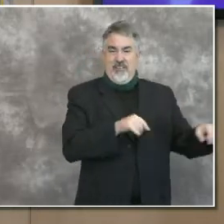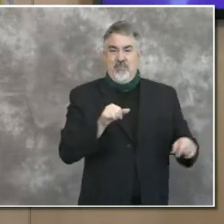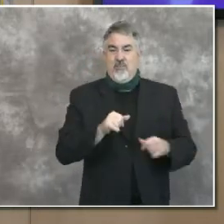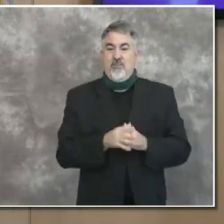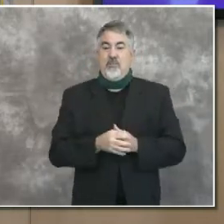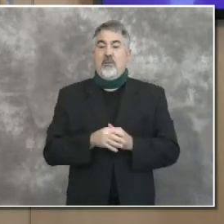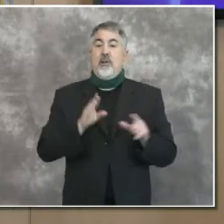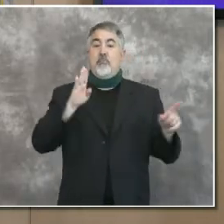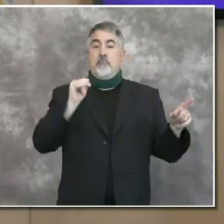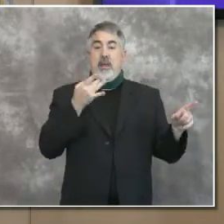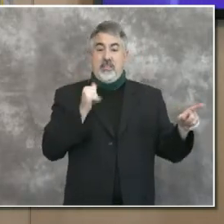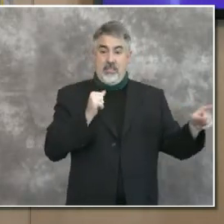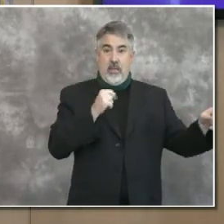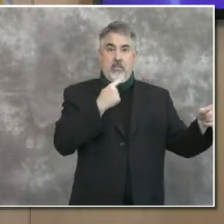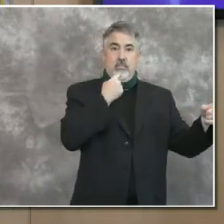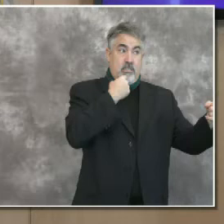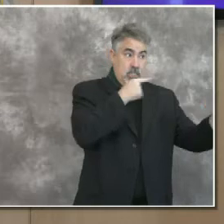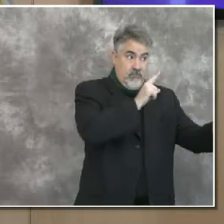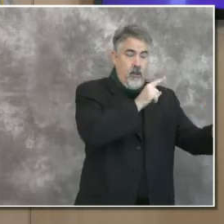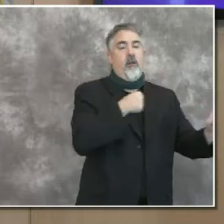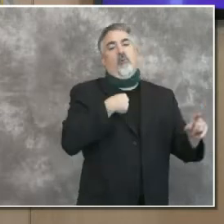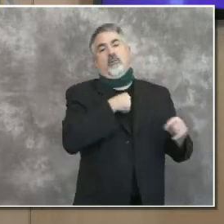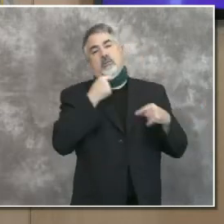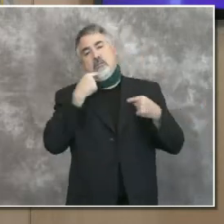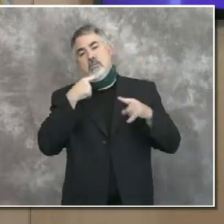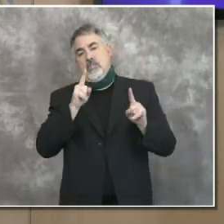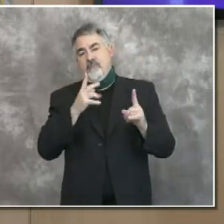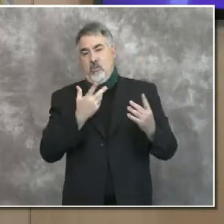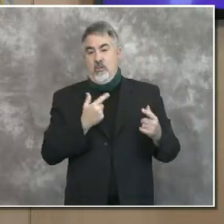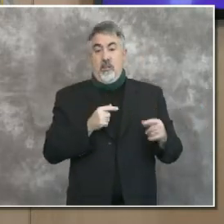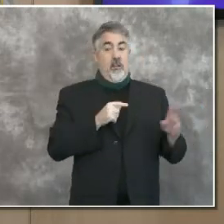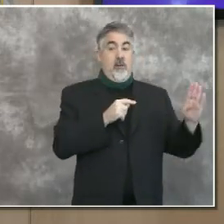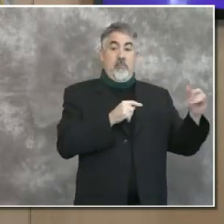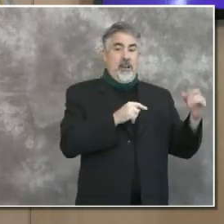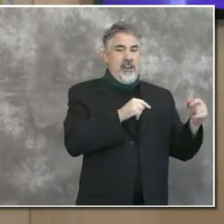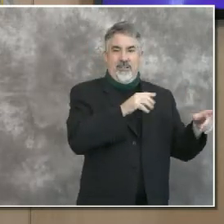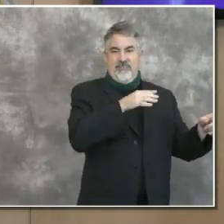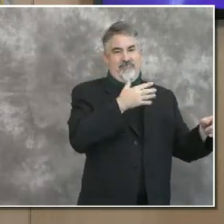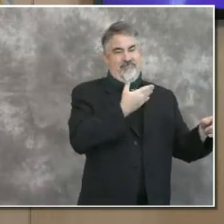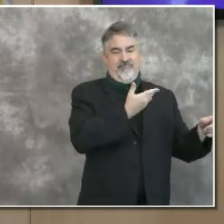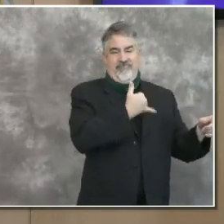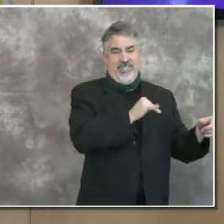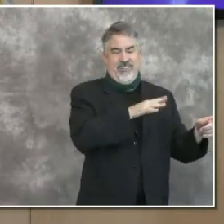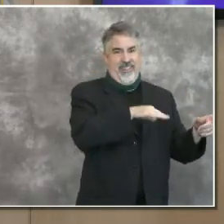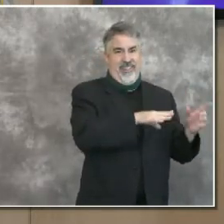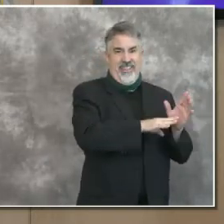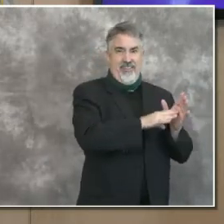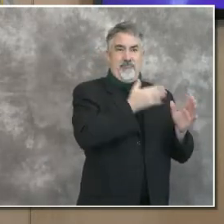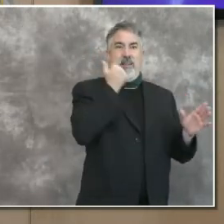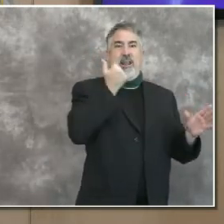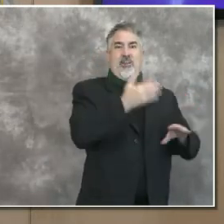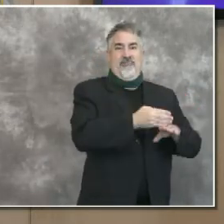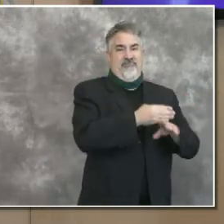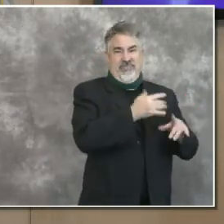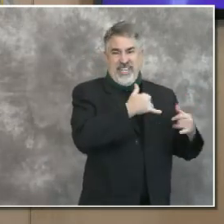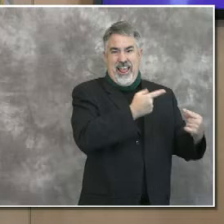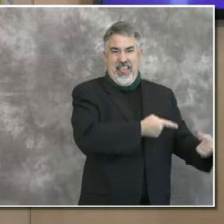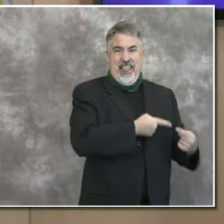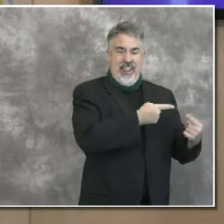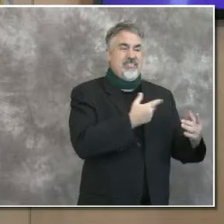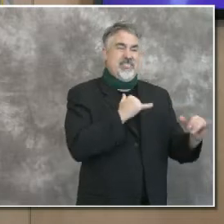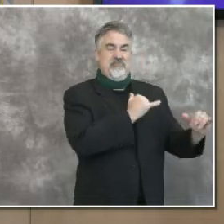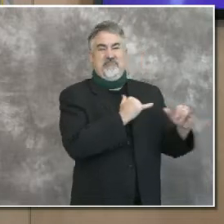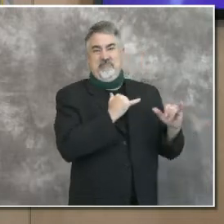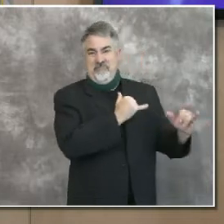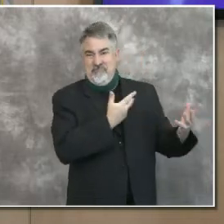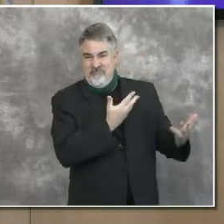succeed. But right now, Baja California is suffering the ravages of this pandemic just as we are. We are aware of what's going